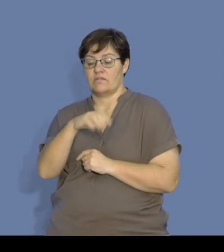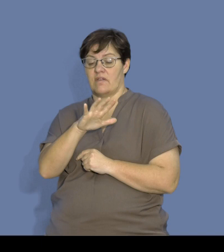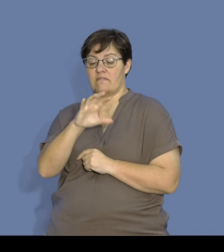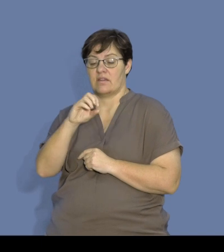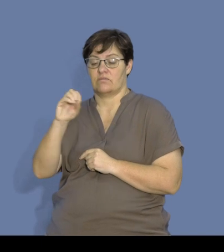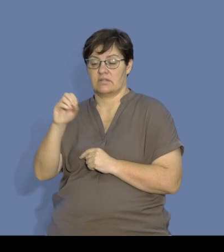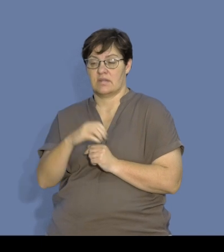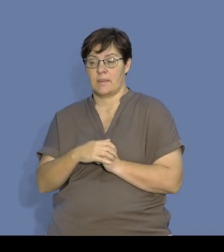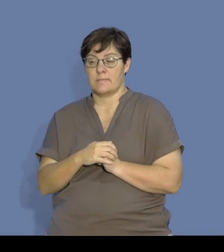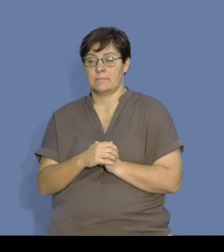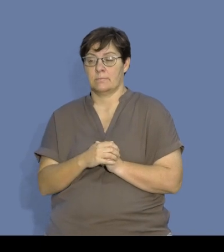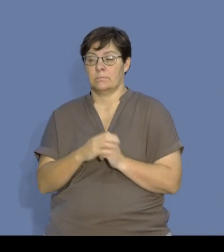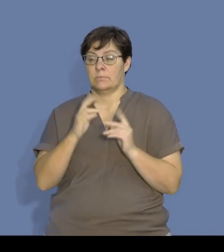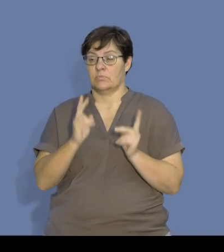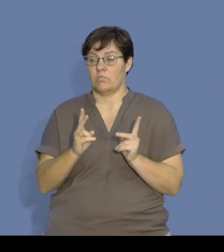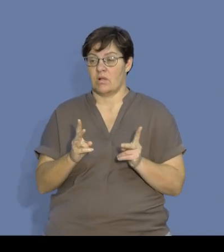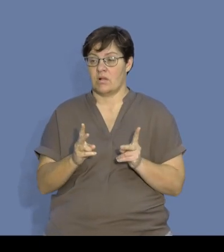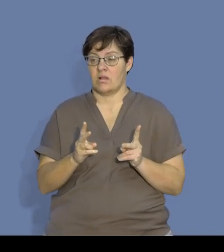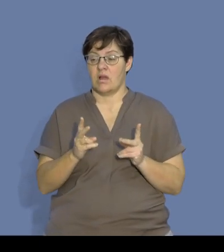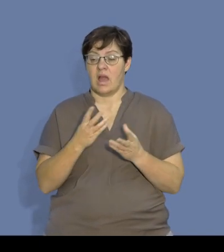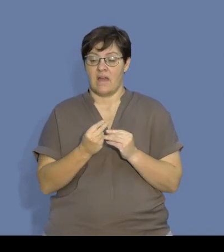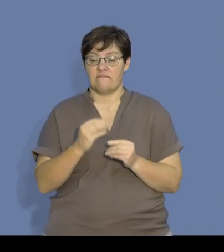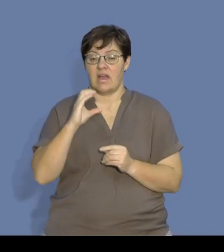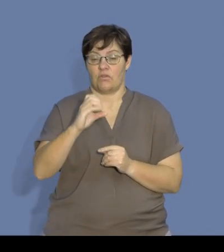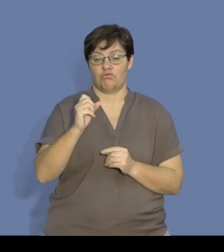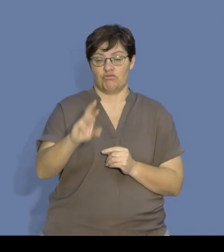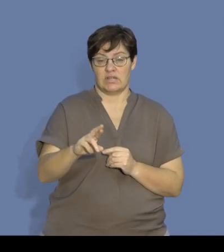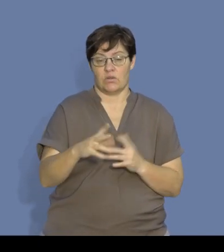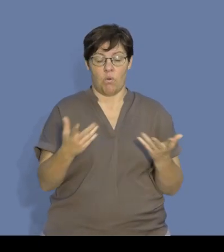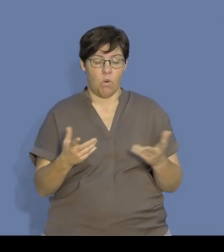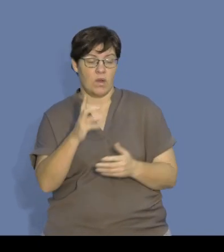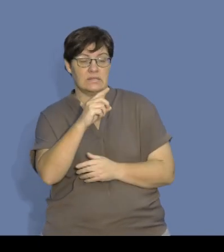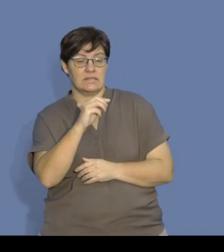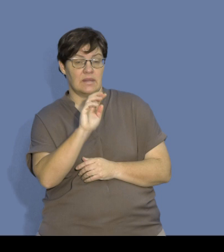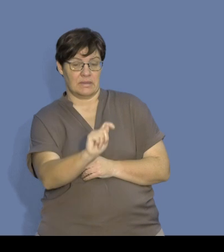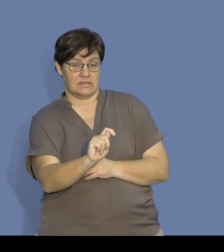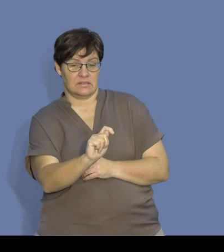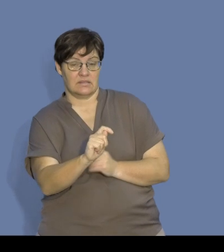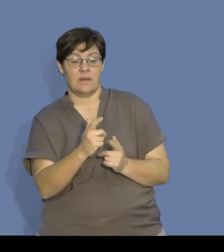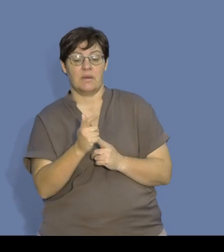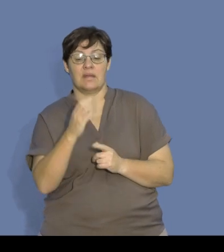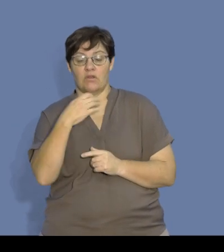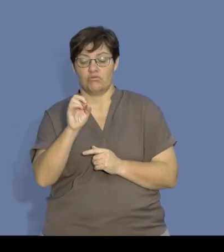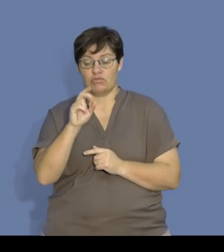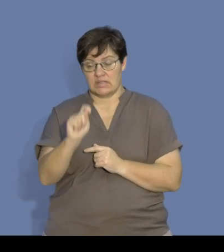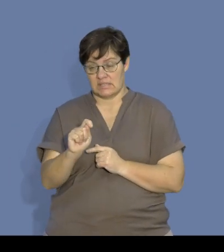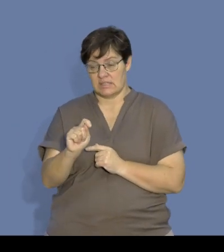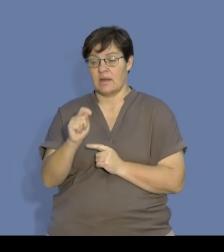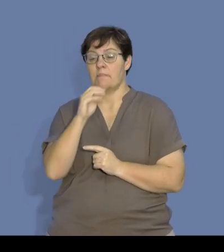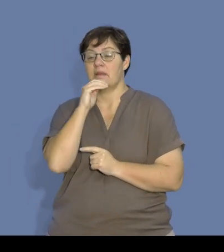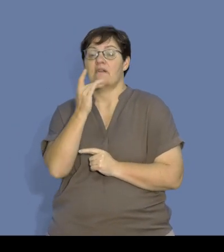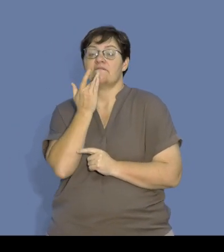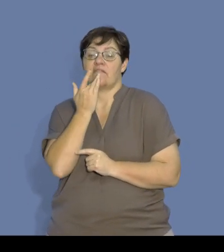a favorable balance of 4,500. Normally in the question, there will be a credit or a debit,